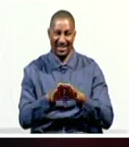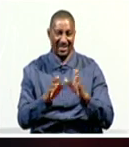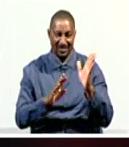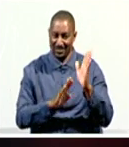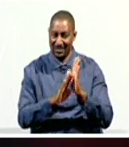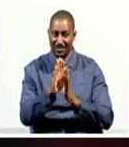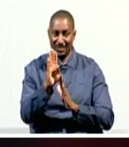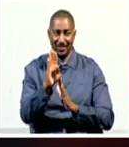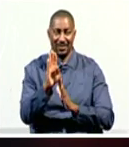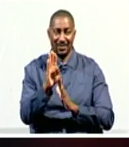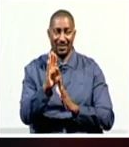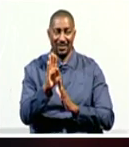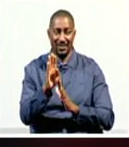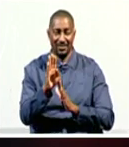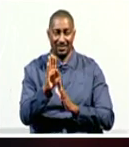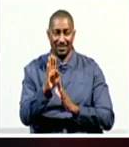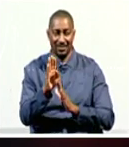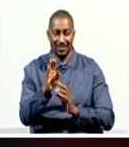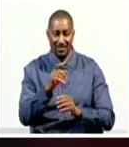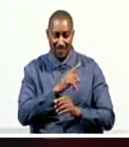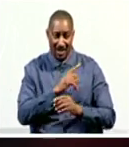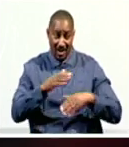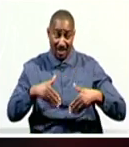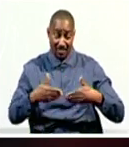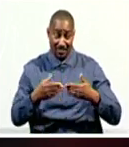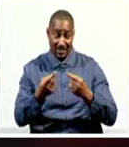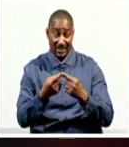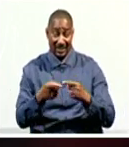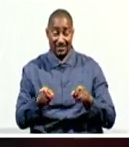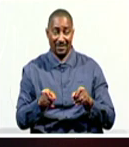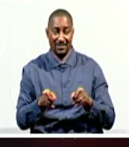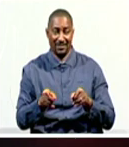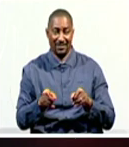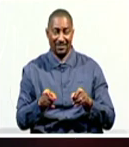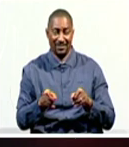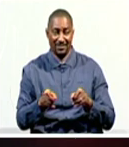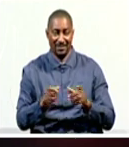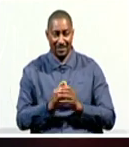Prosperity 2 differ from NDP 5? Quite a huge difference.